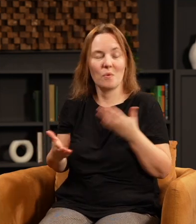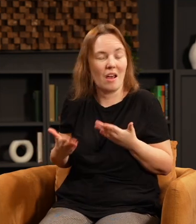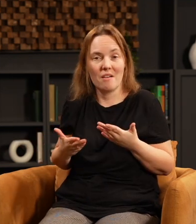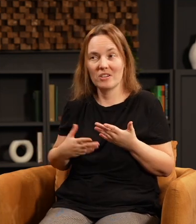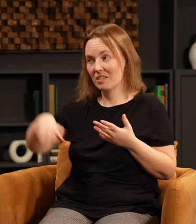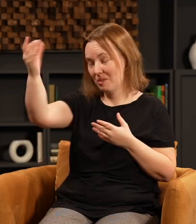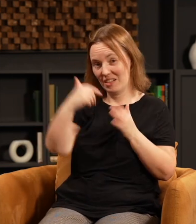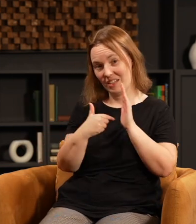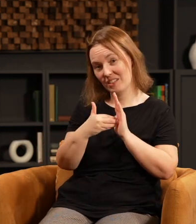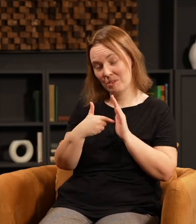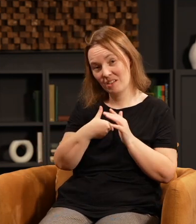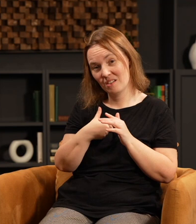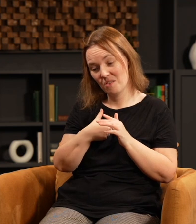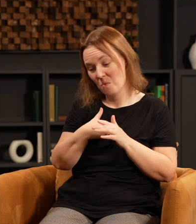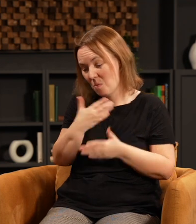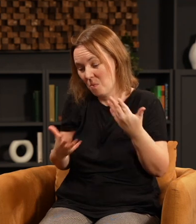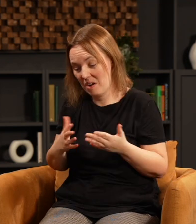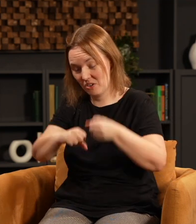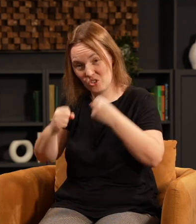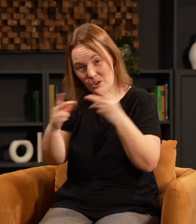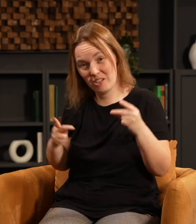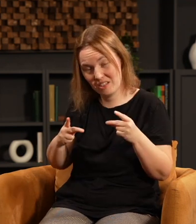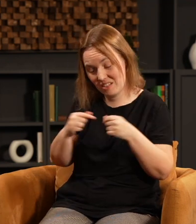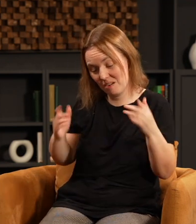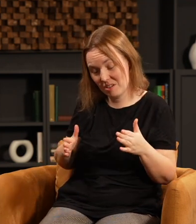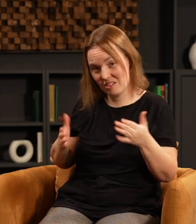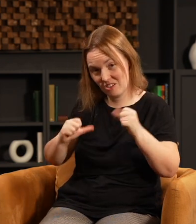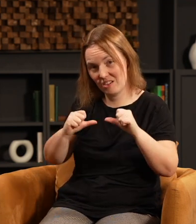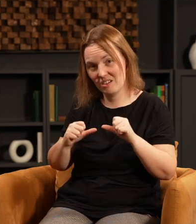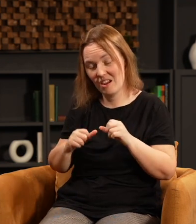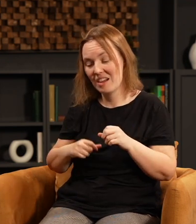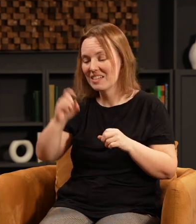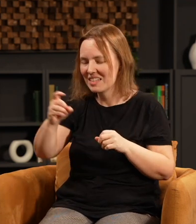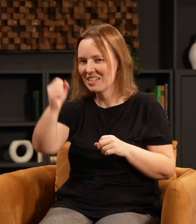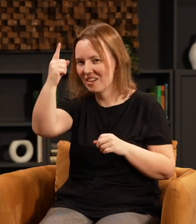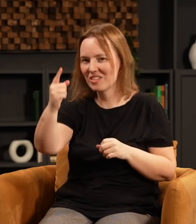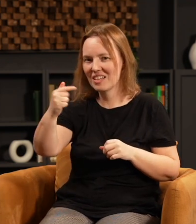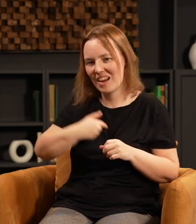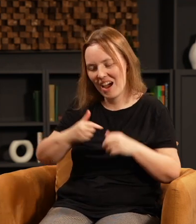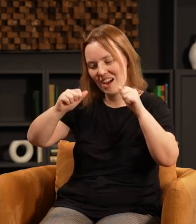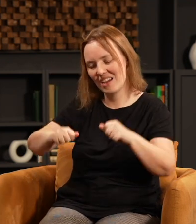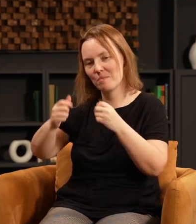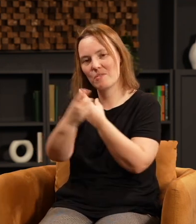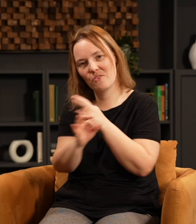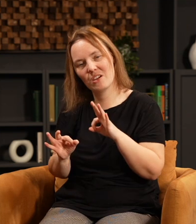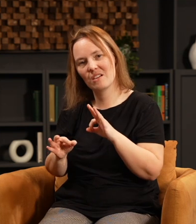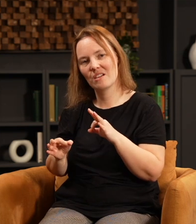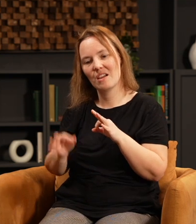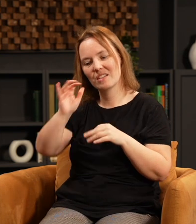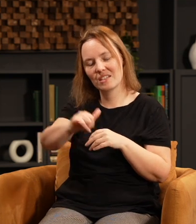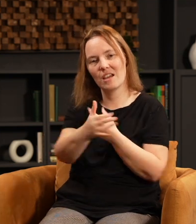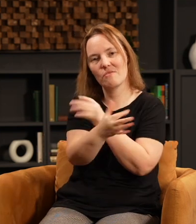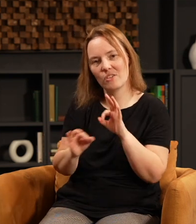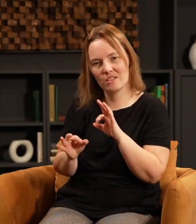whatever stronghold the enemy is trying to get, I need to understand that I am able to be free and to stay